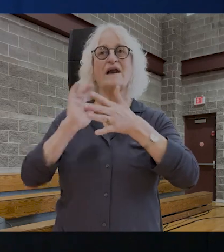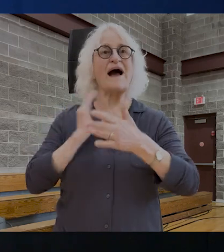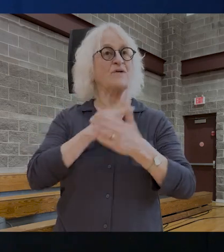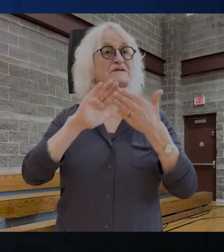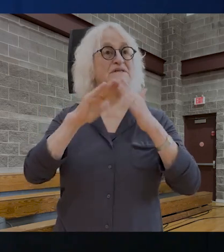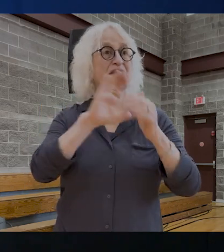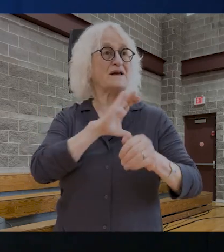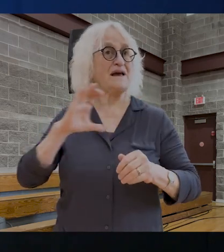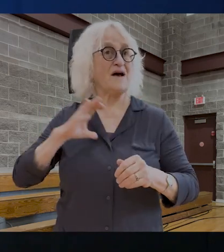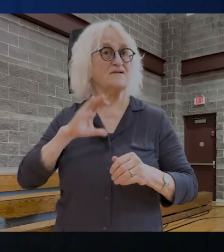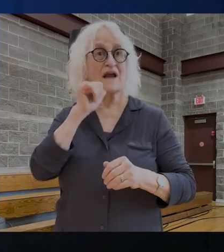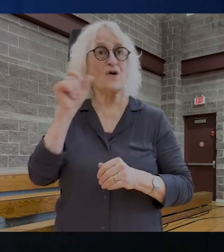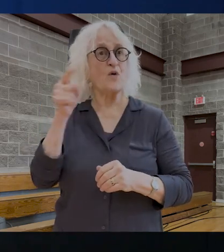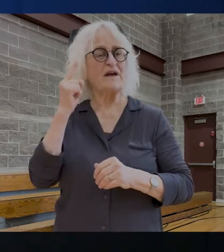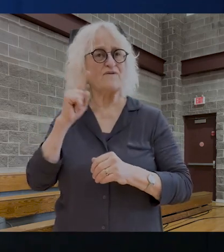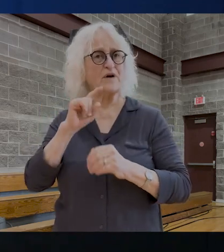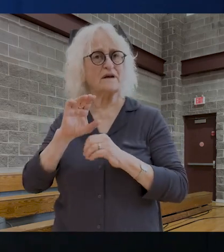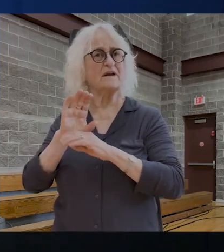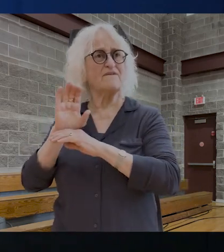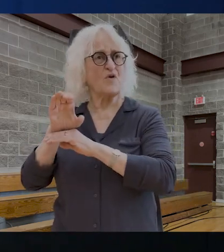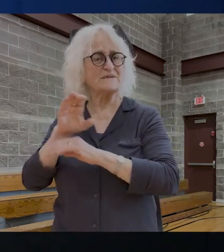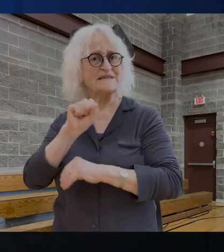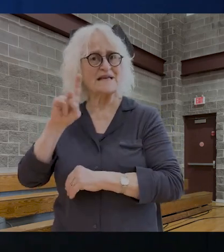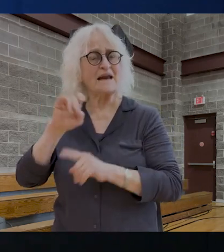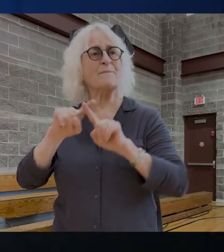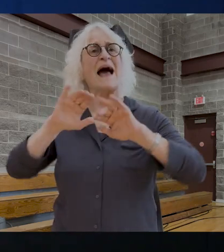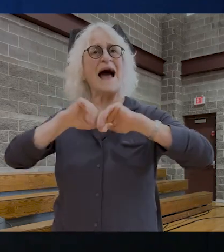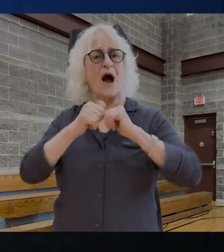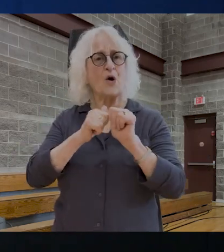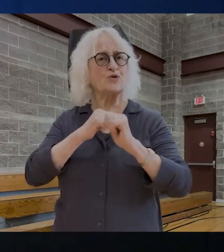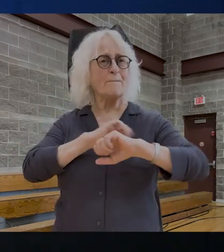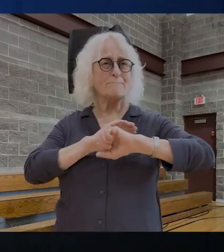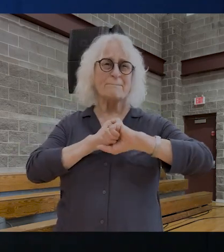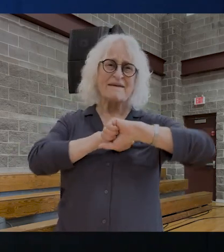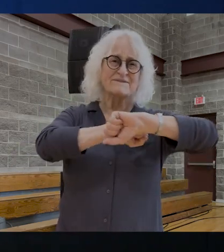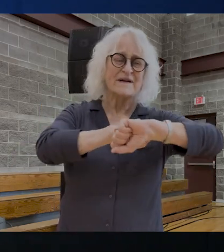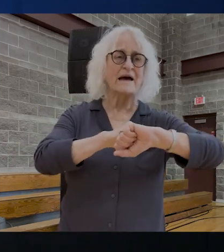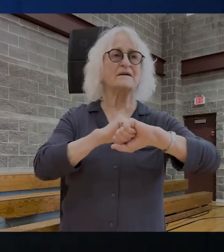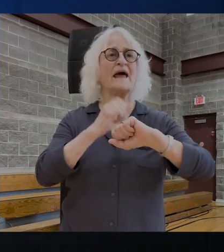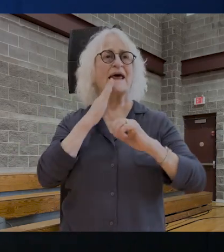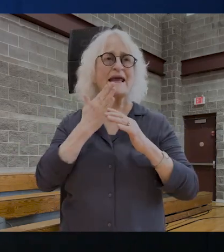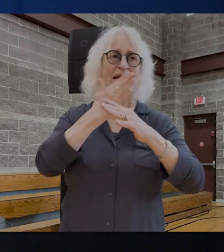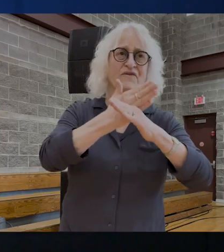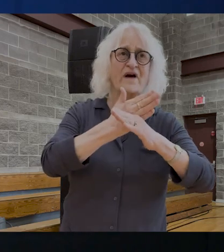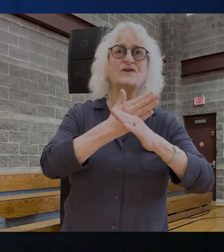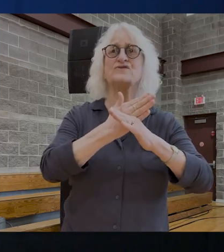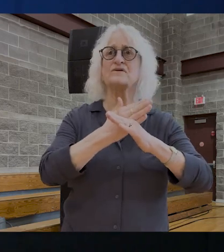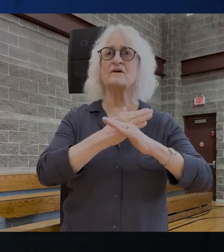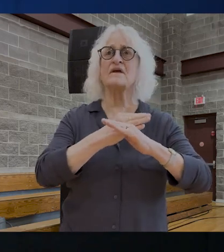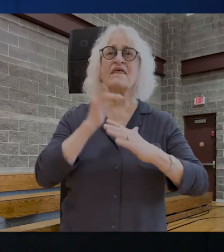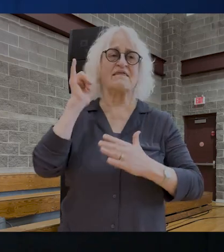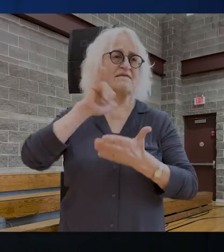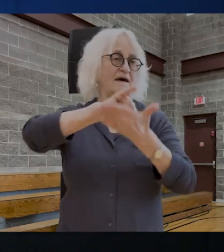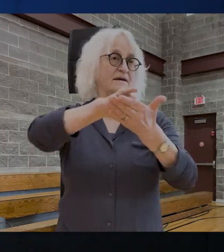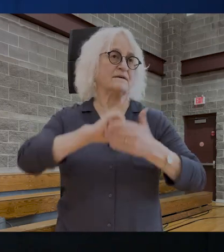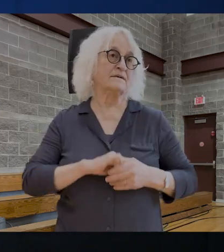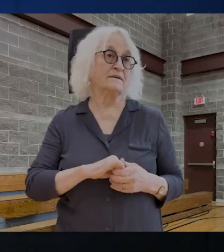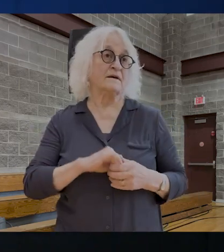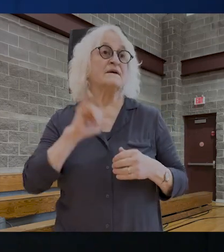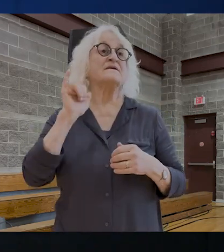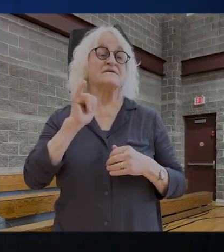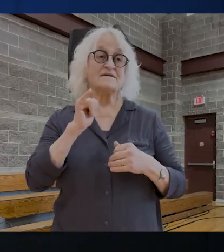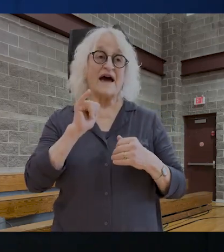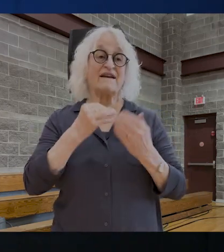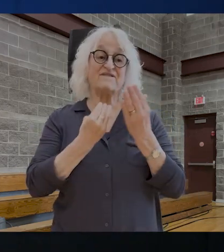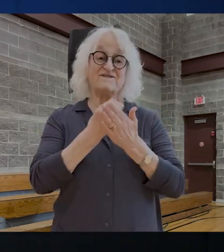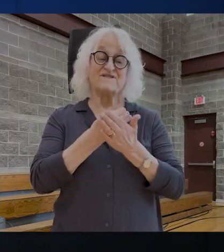to focus on the enforcement side, but what are we doing for prevention and intervention? This budget funds the full